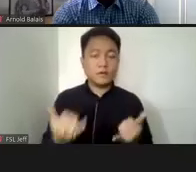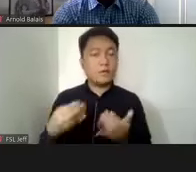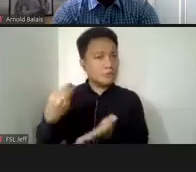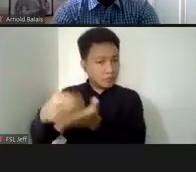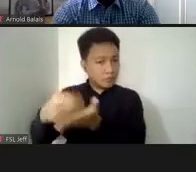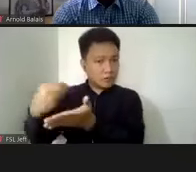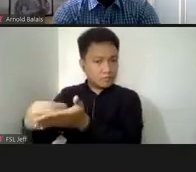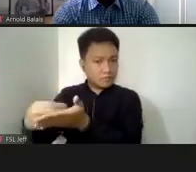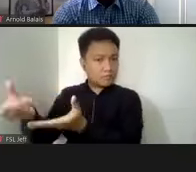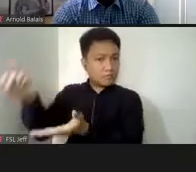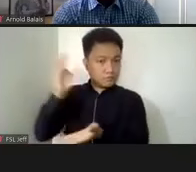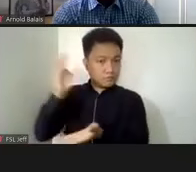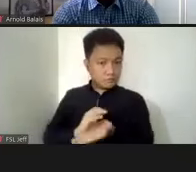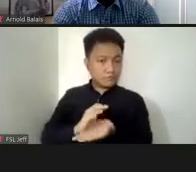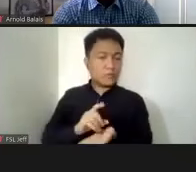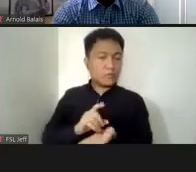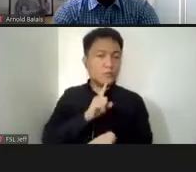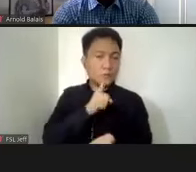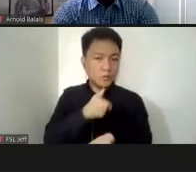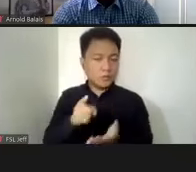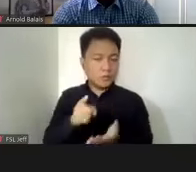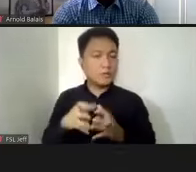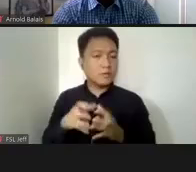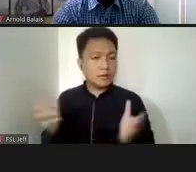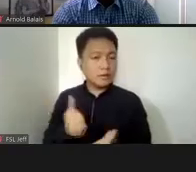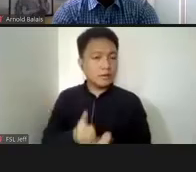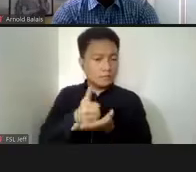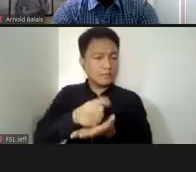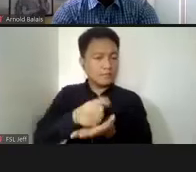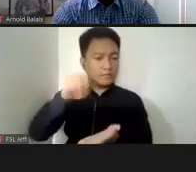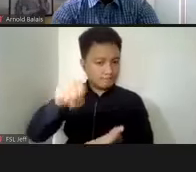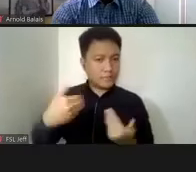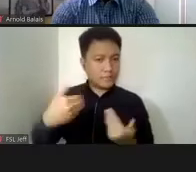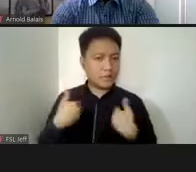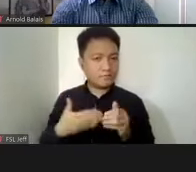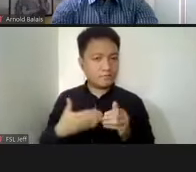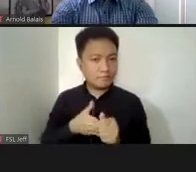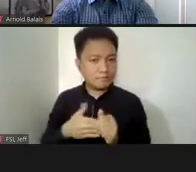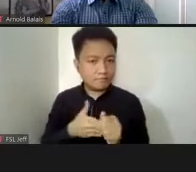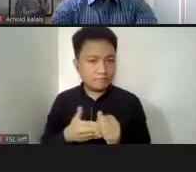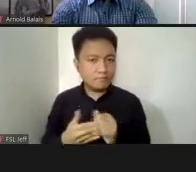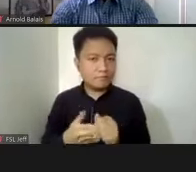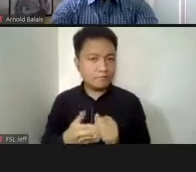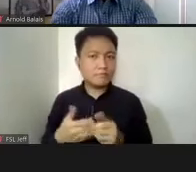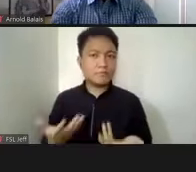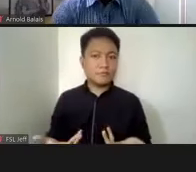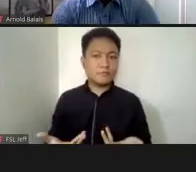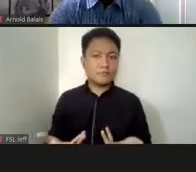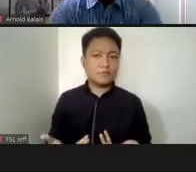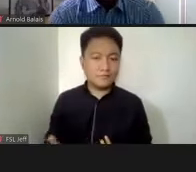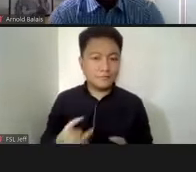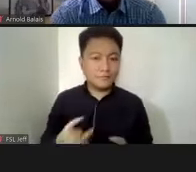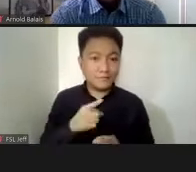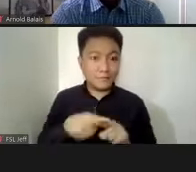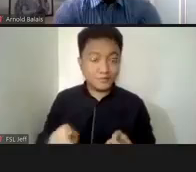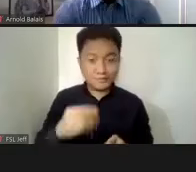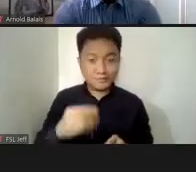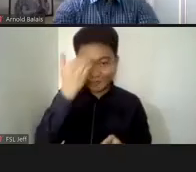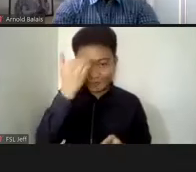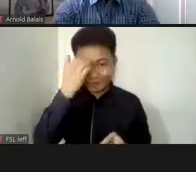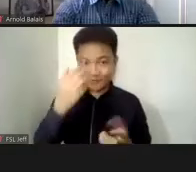what we can get, even just to show support by watching our amateur athletes compete,